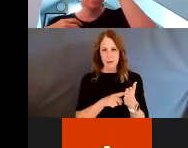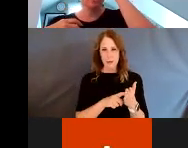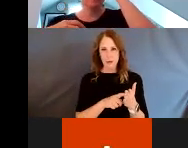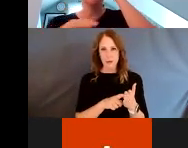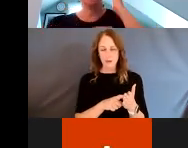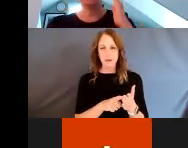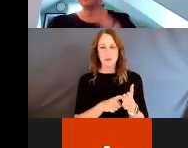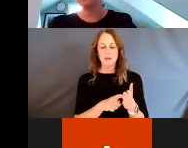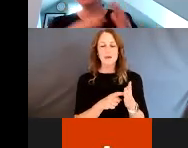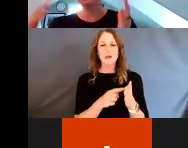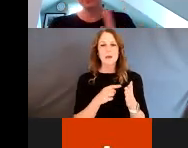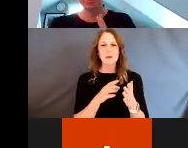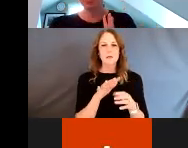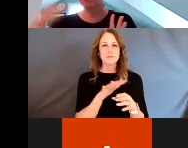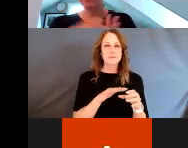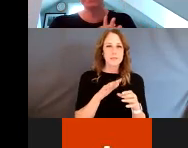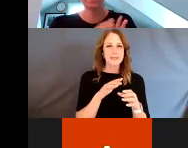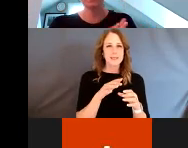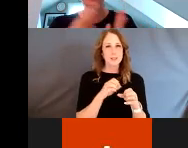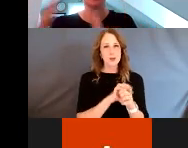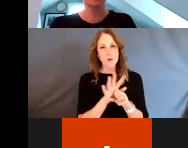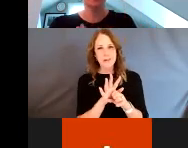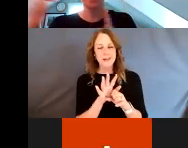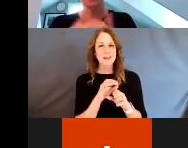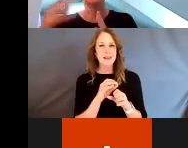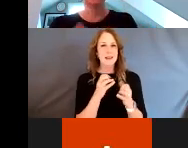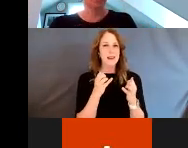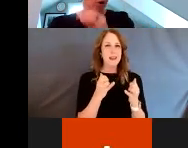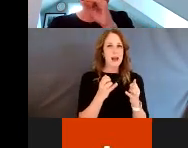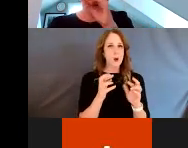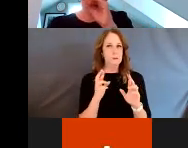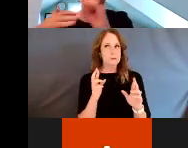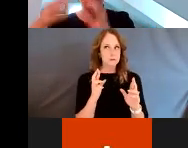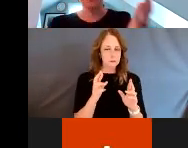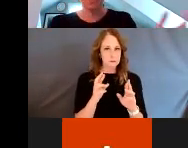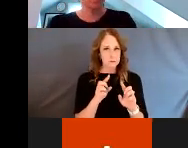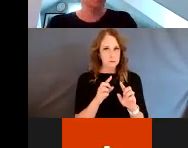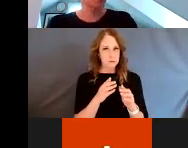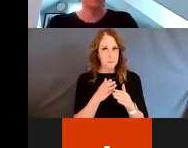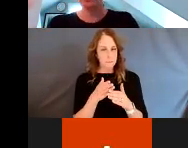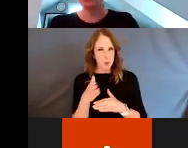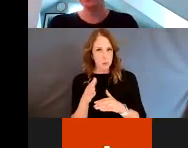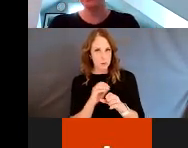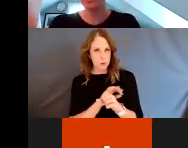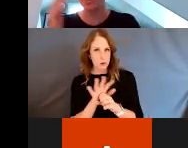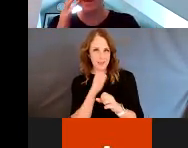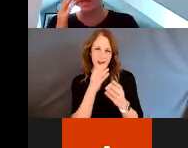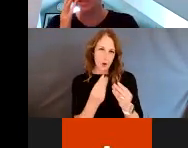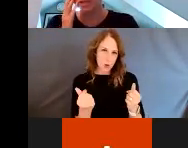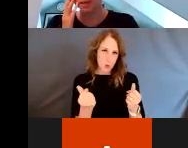particularly in and around COVID, and now that we are hopefully kind of in a different COVID era, it's not gone away, but